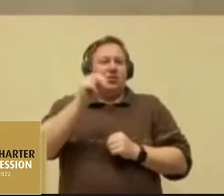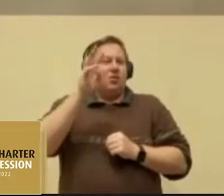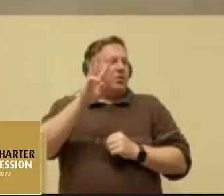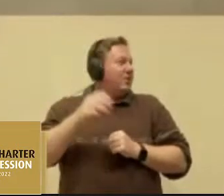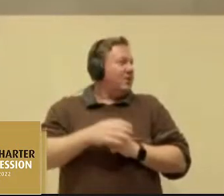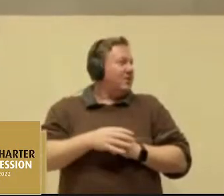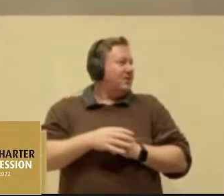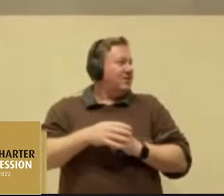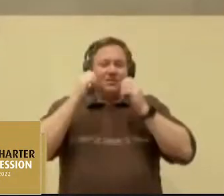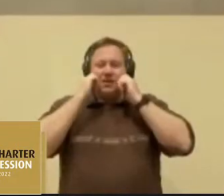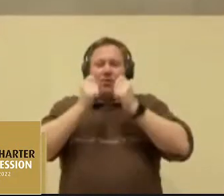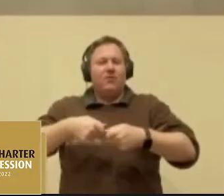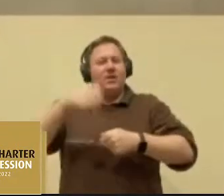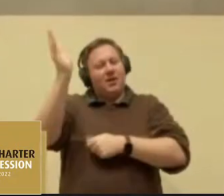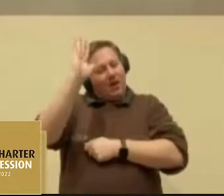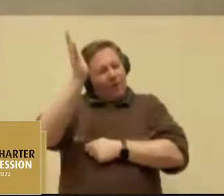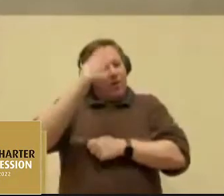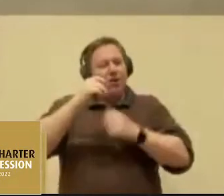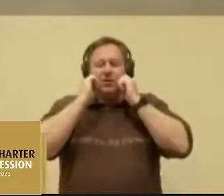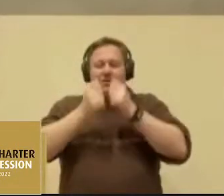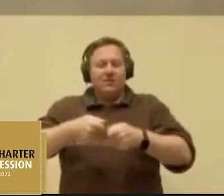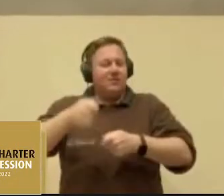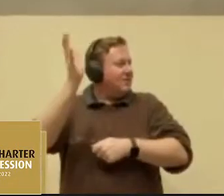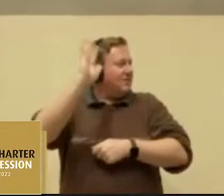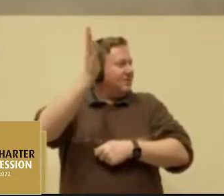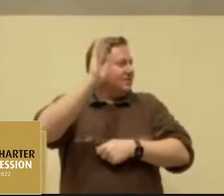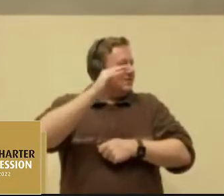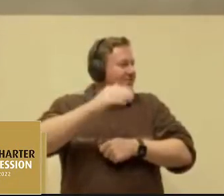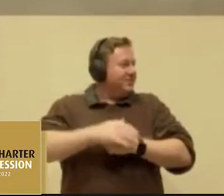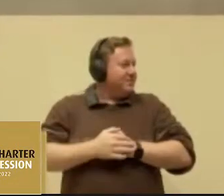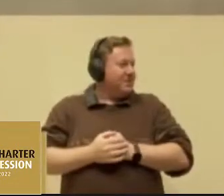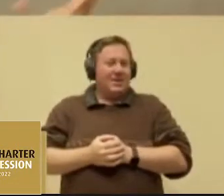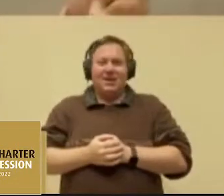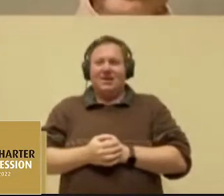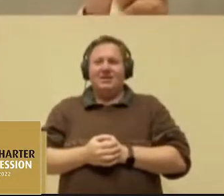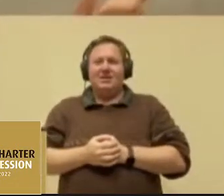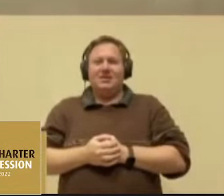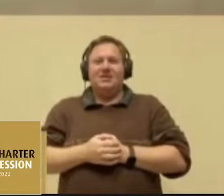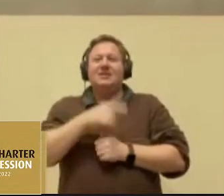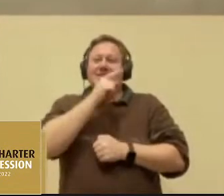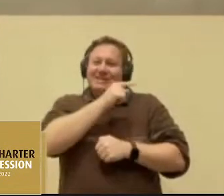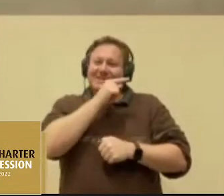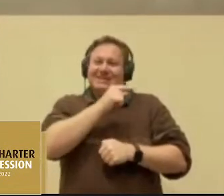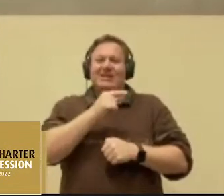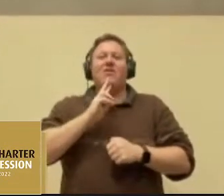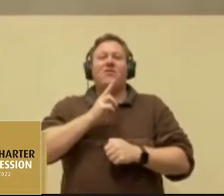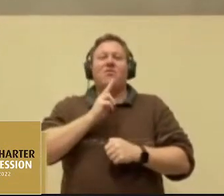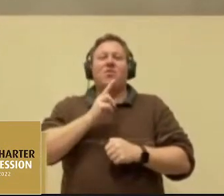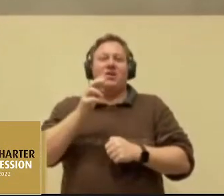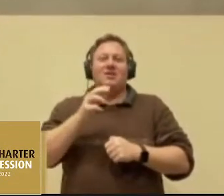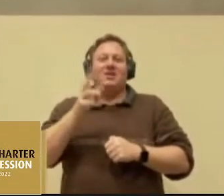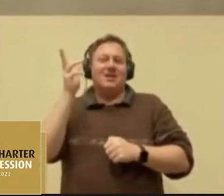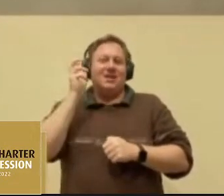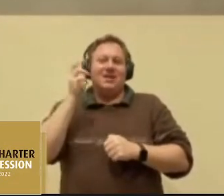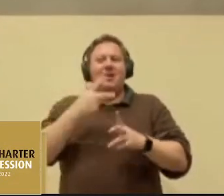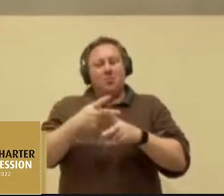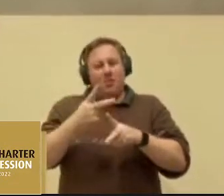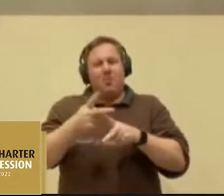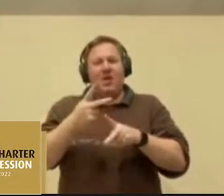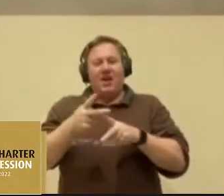off that mask take off that mask do you see that is the voice that you hear when we prepare for the